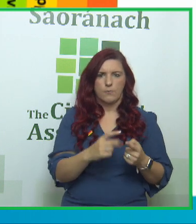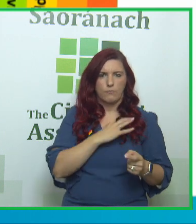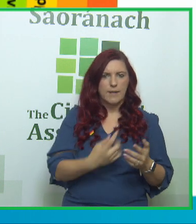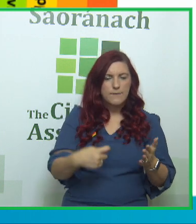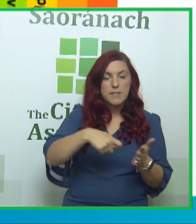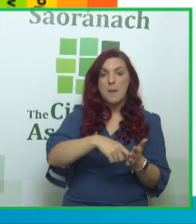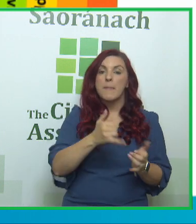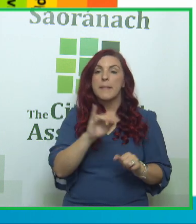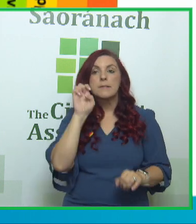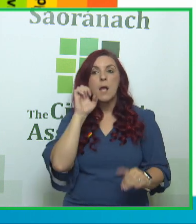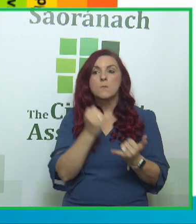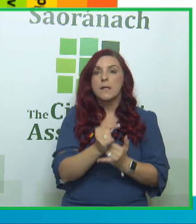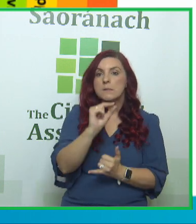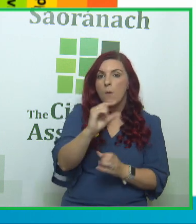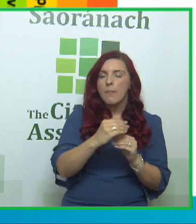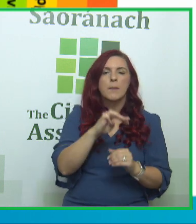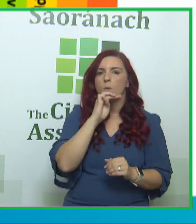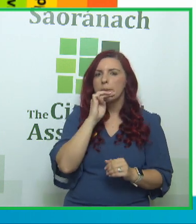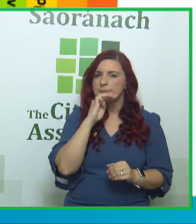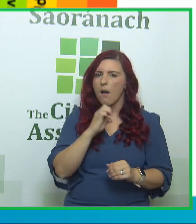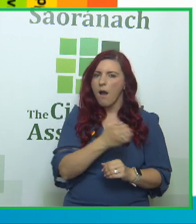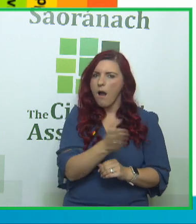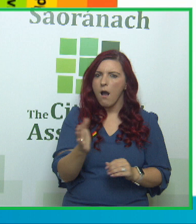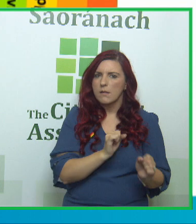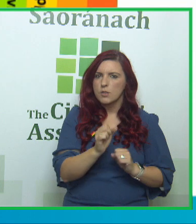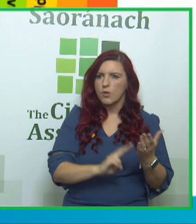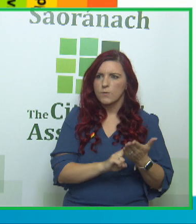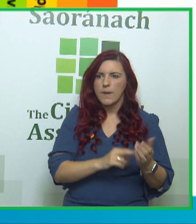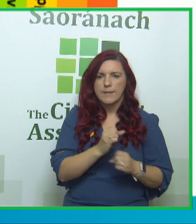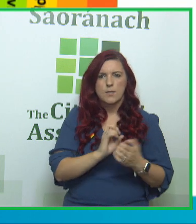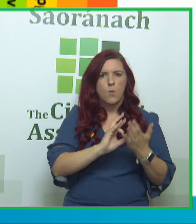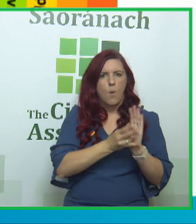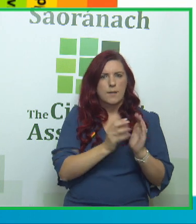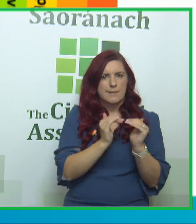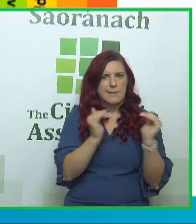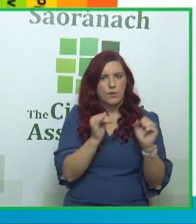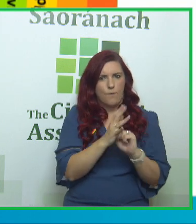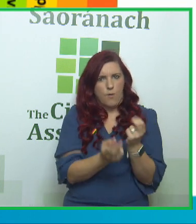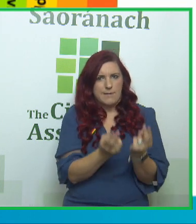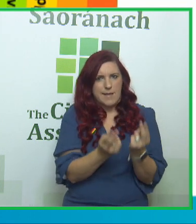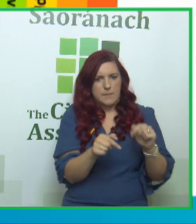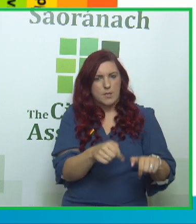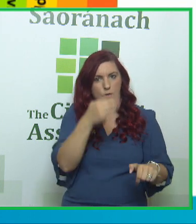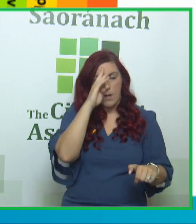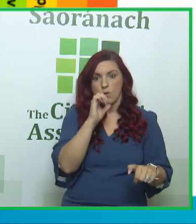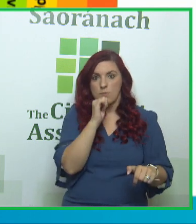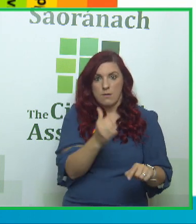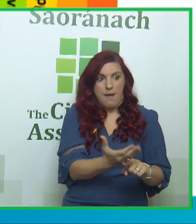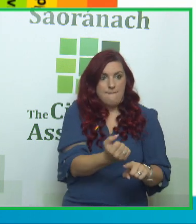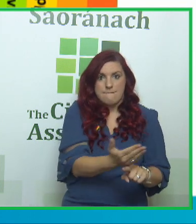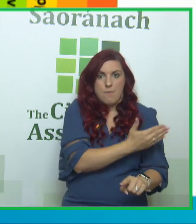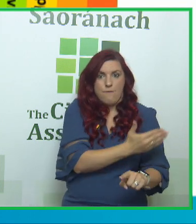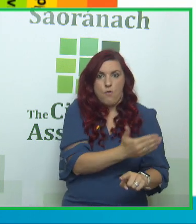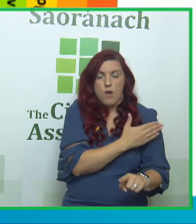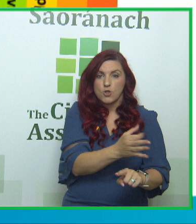what it means is every service user now gets a quality and a standard around assessment in Ireland. That wasn't always the case, and it took